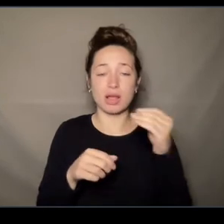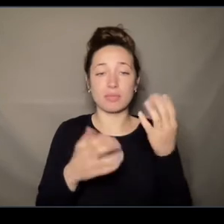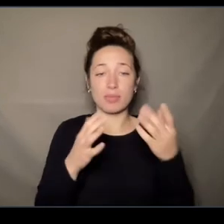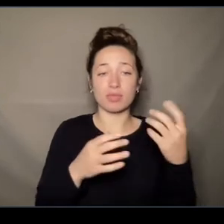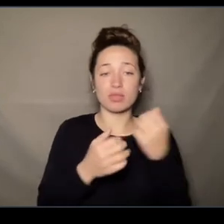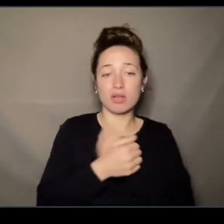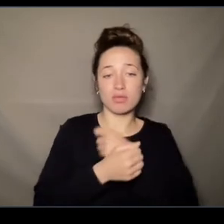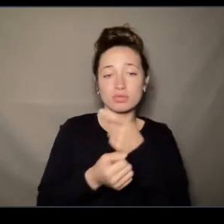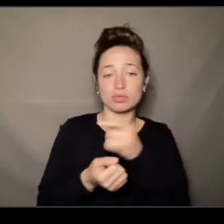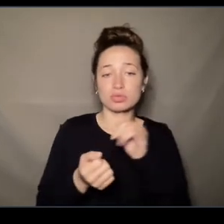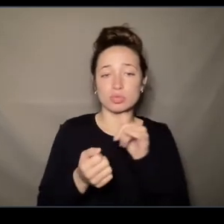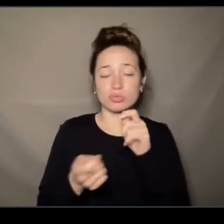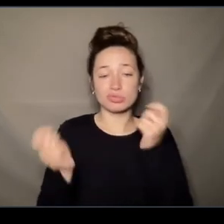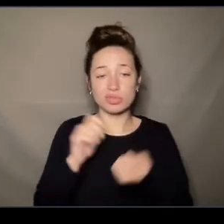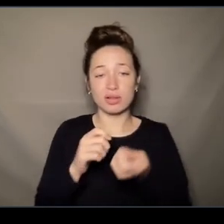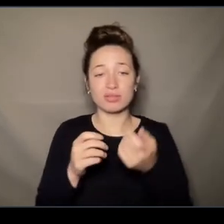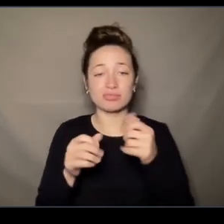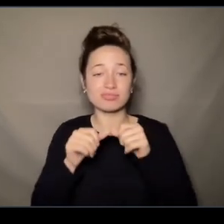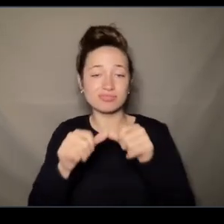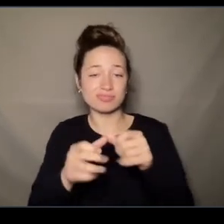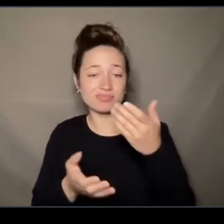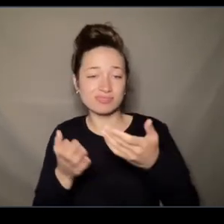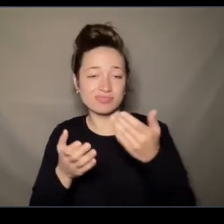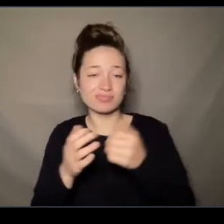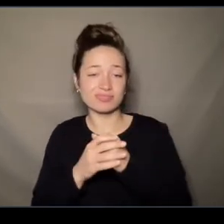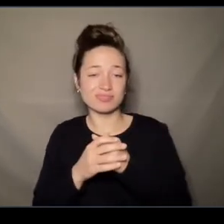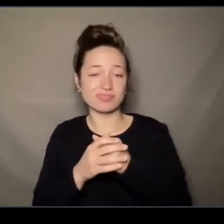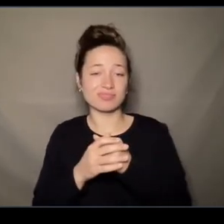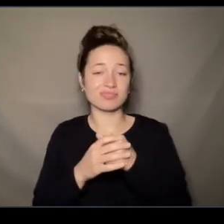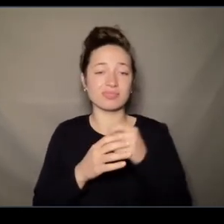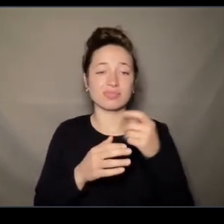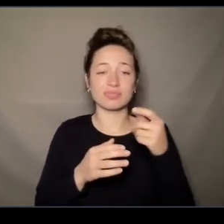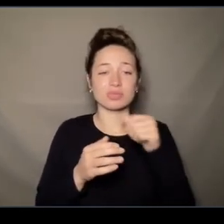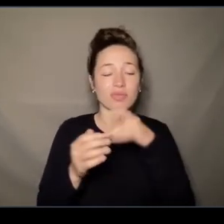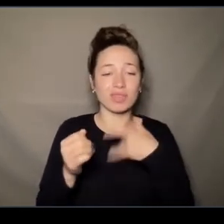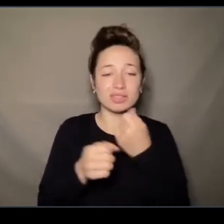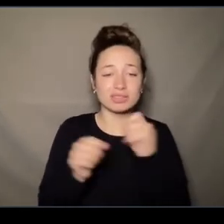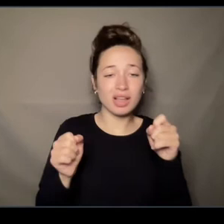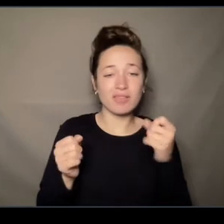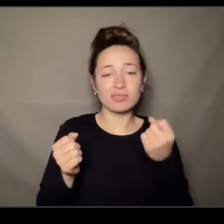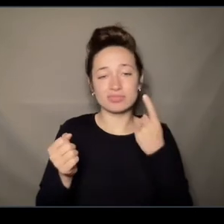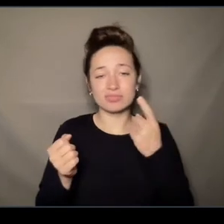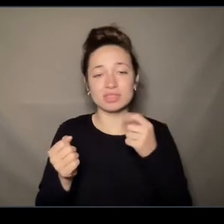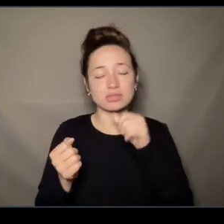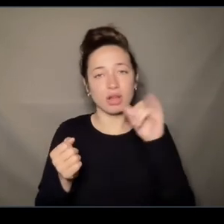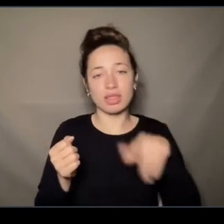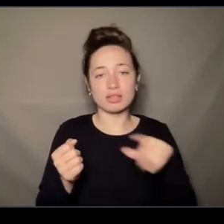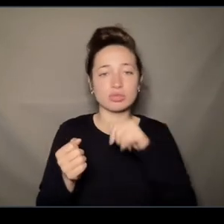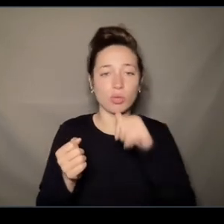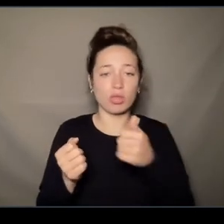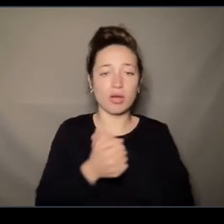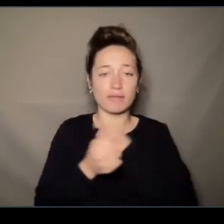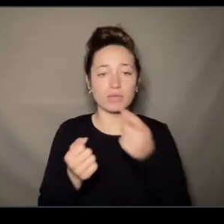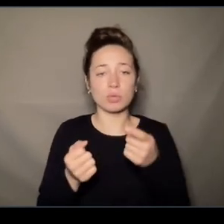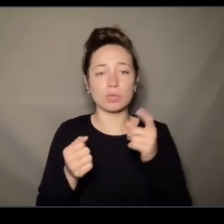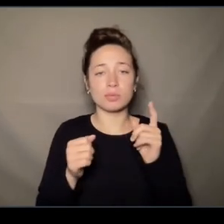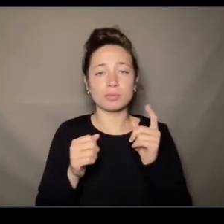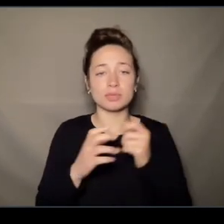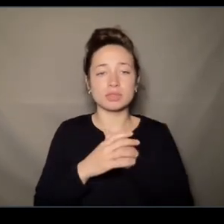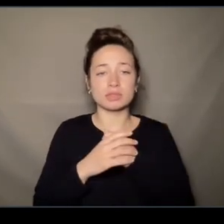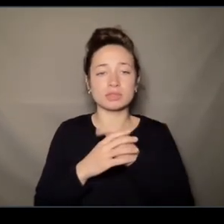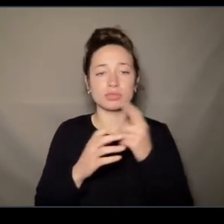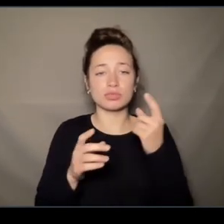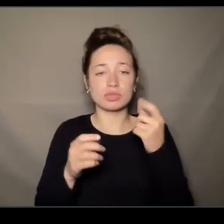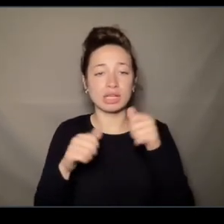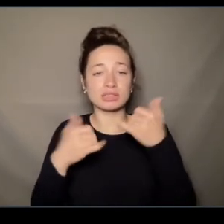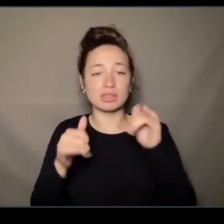that something has changed and it's not continued and you don't feel safe. Well, it's not that they don't love you,